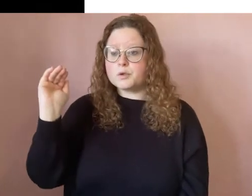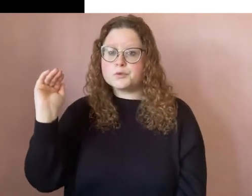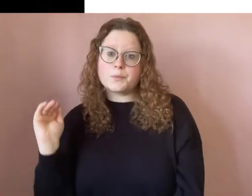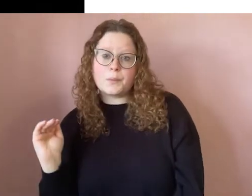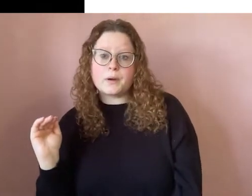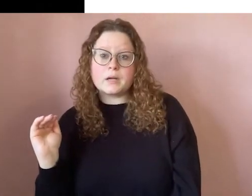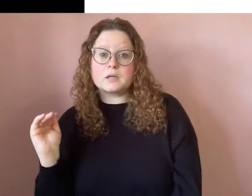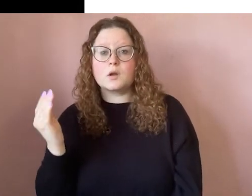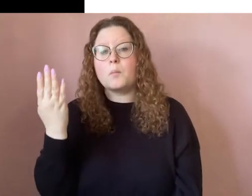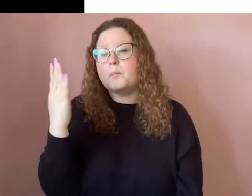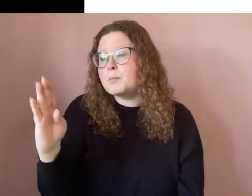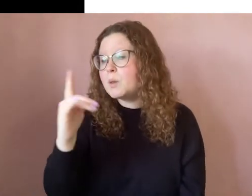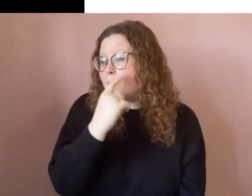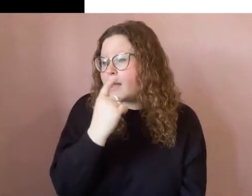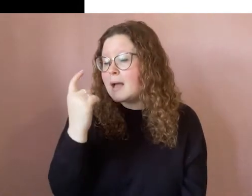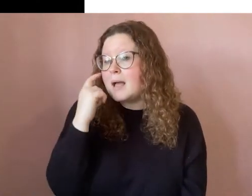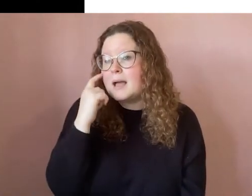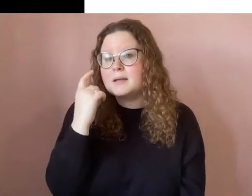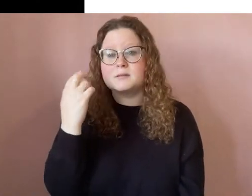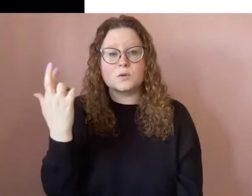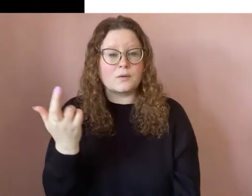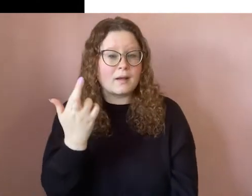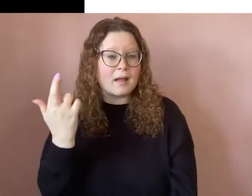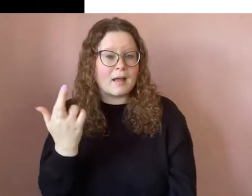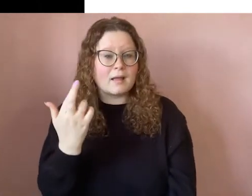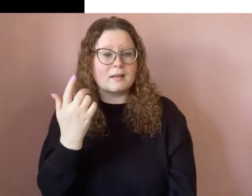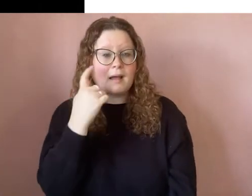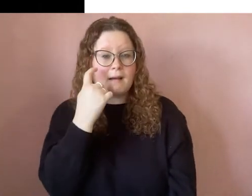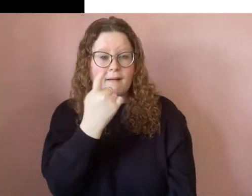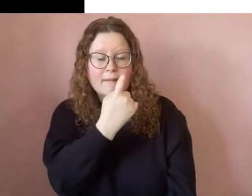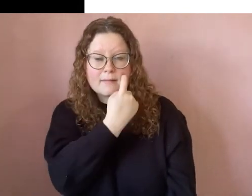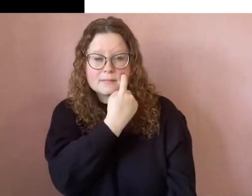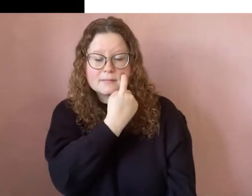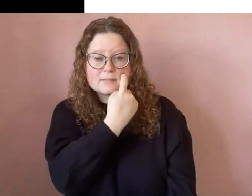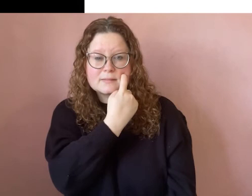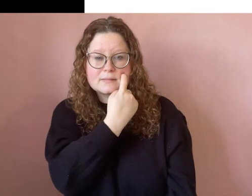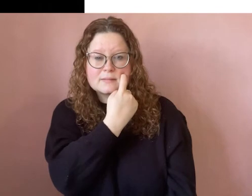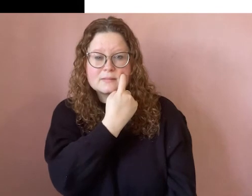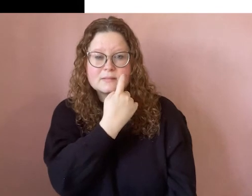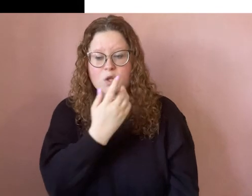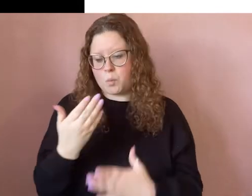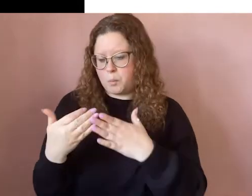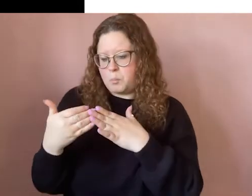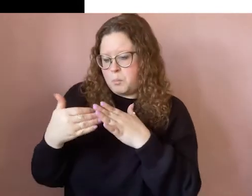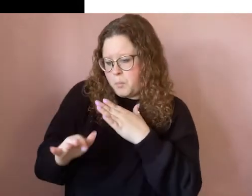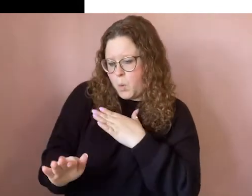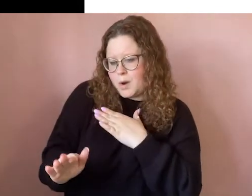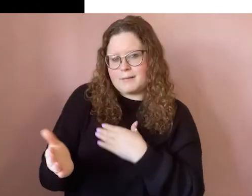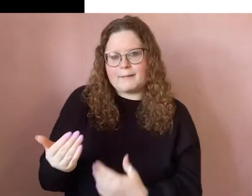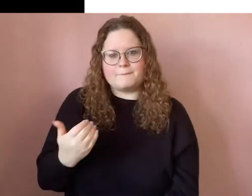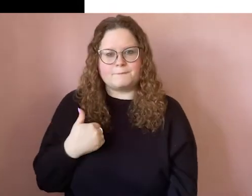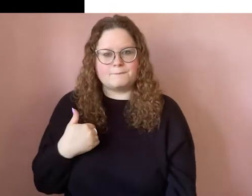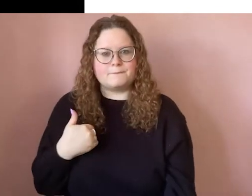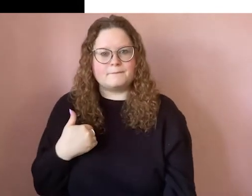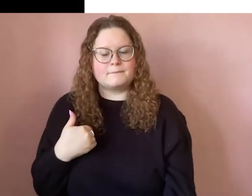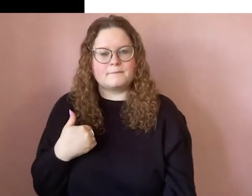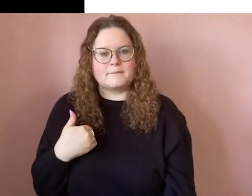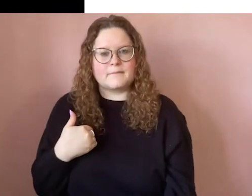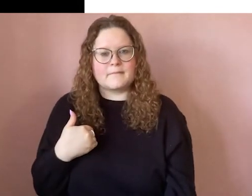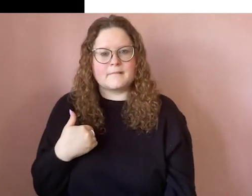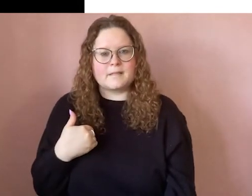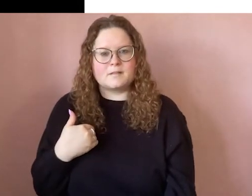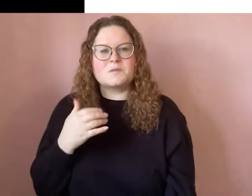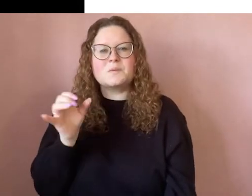example, did not involve some declared form of mental illness. The terrible tragedy in